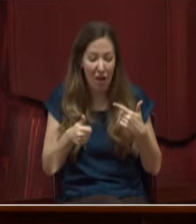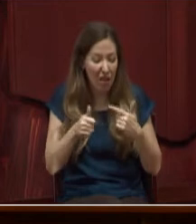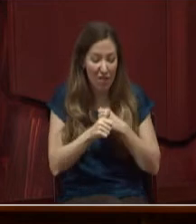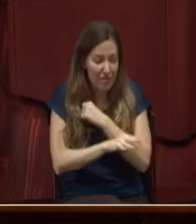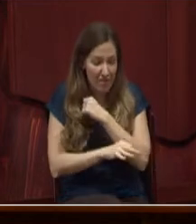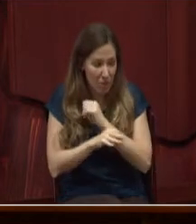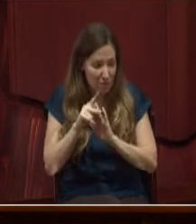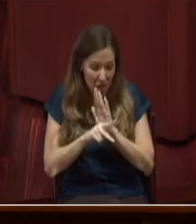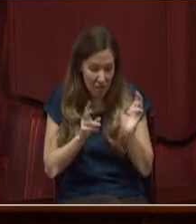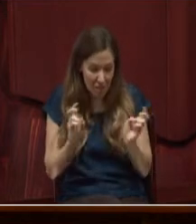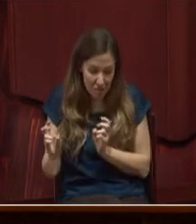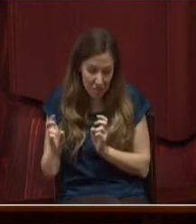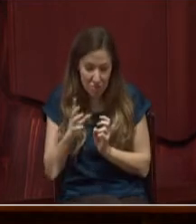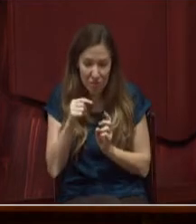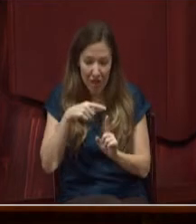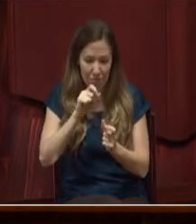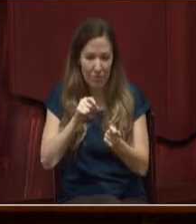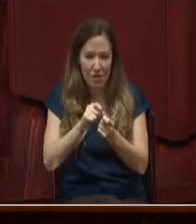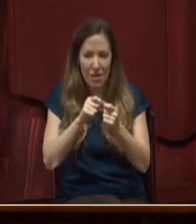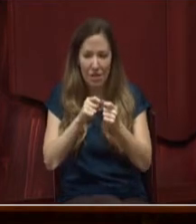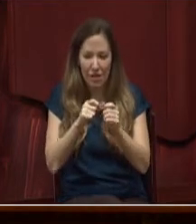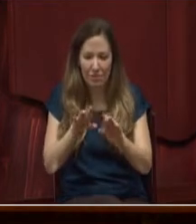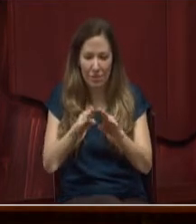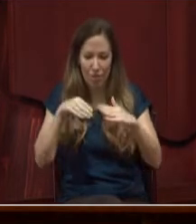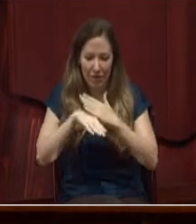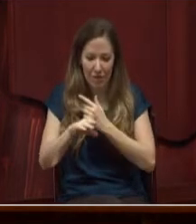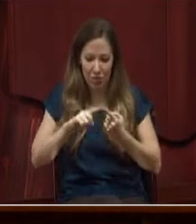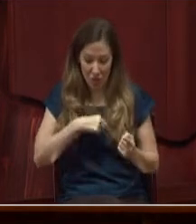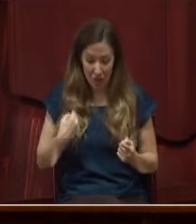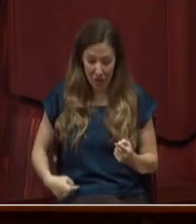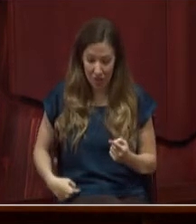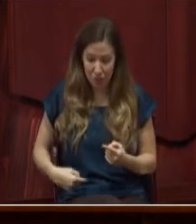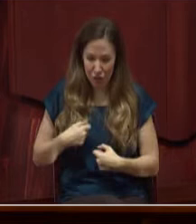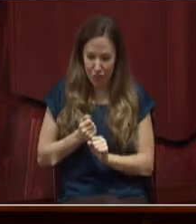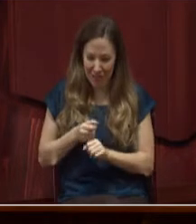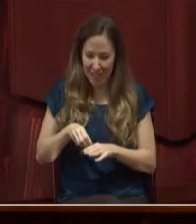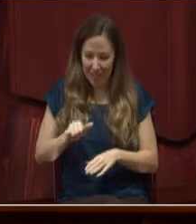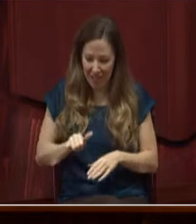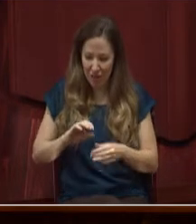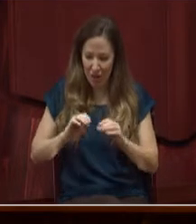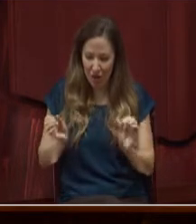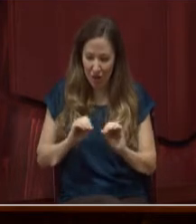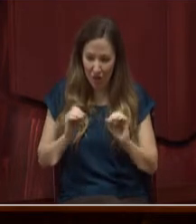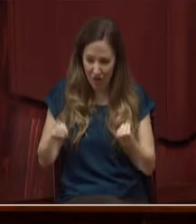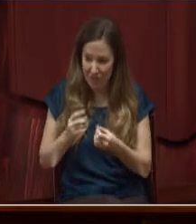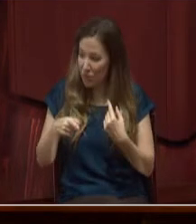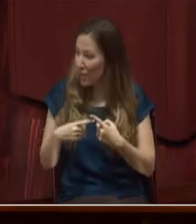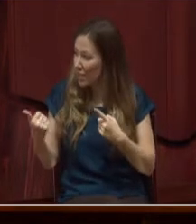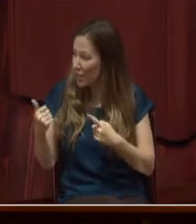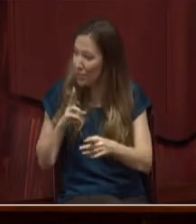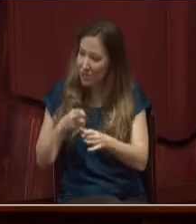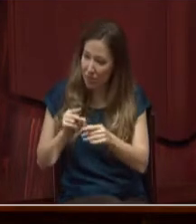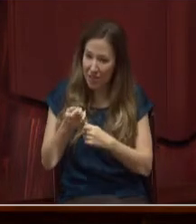issues, and particularly the opening to China was created really in that office when Winston Lord would run into Henry Kissinger's